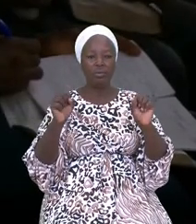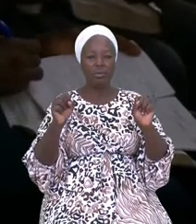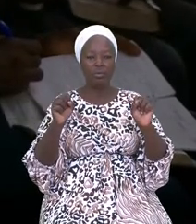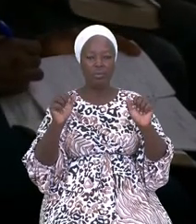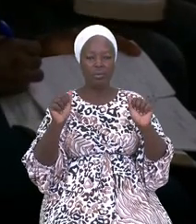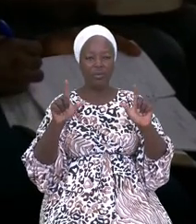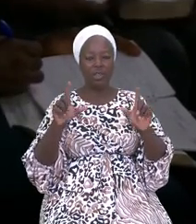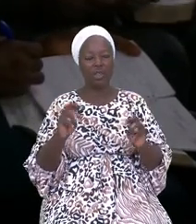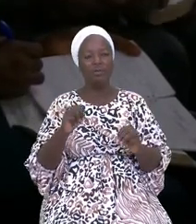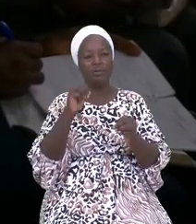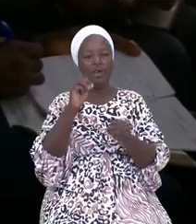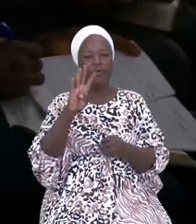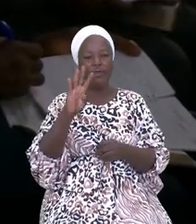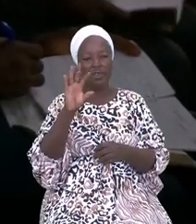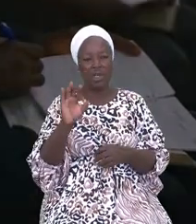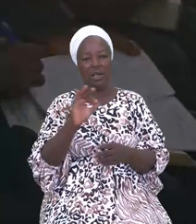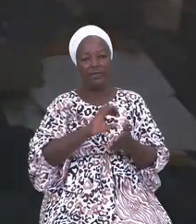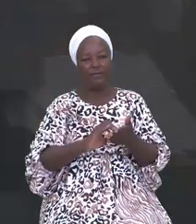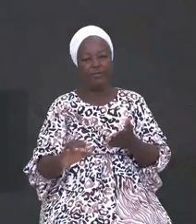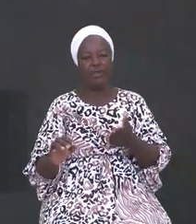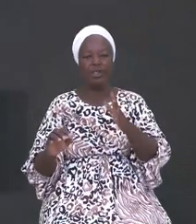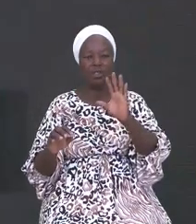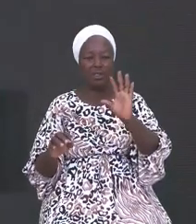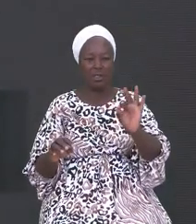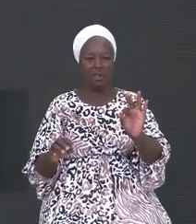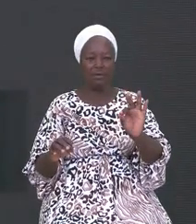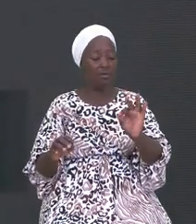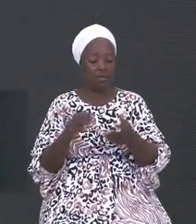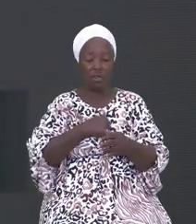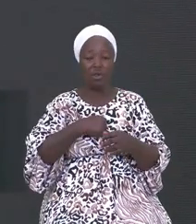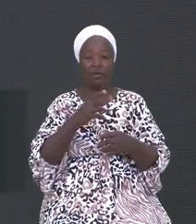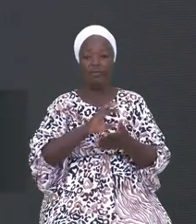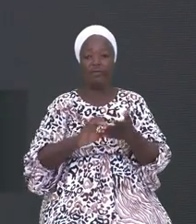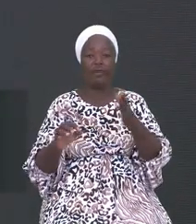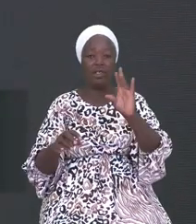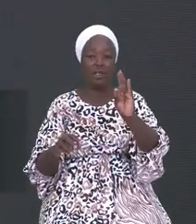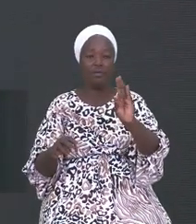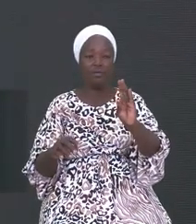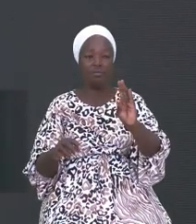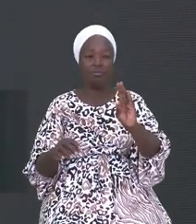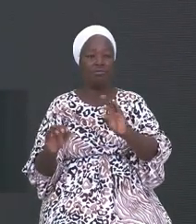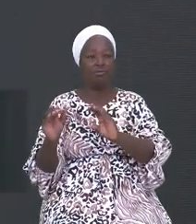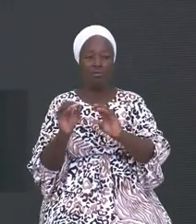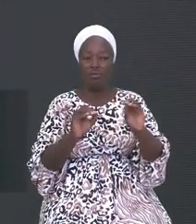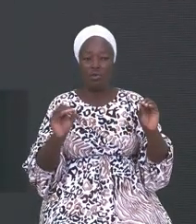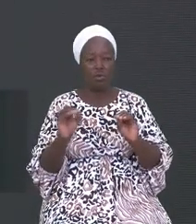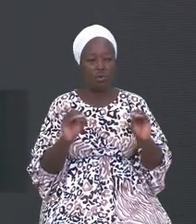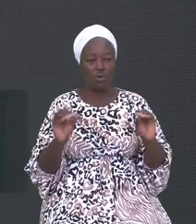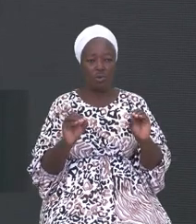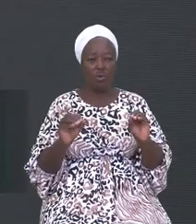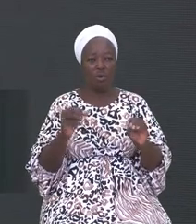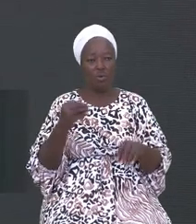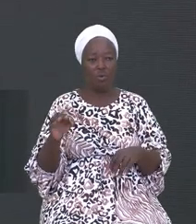7, none of them can by any means redeem his